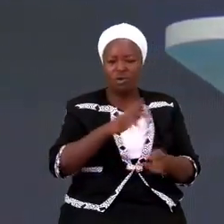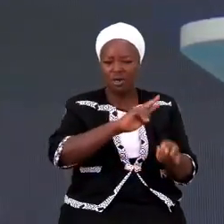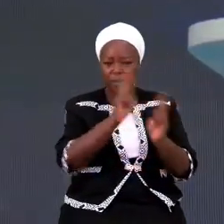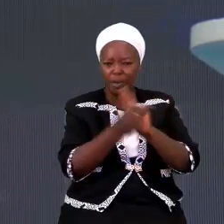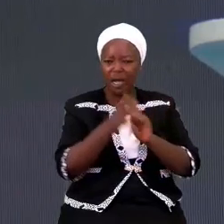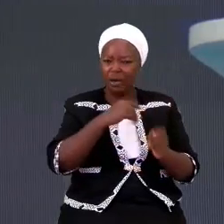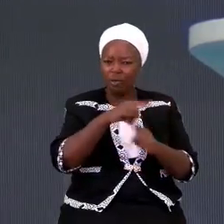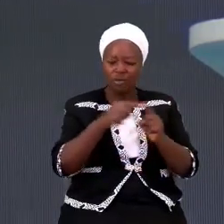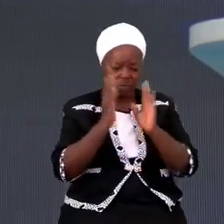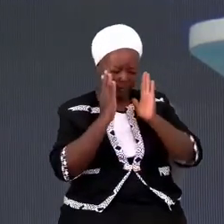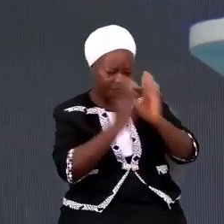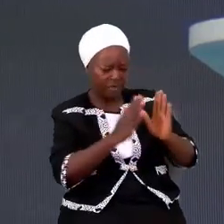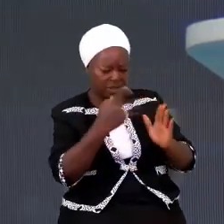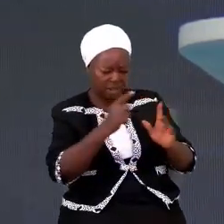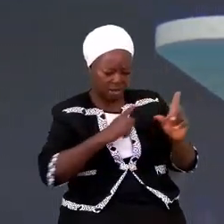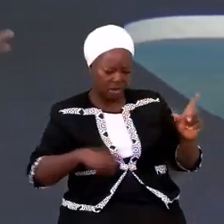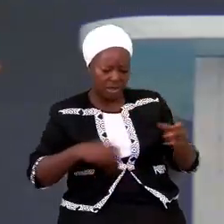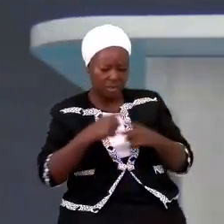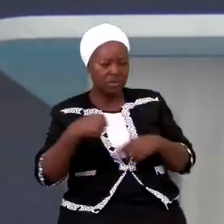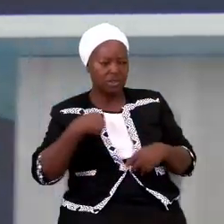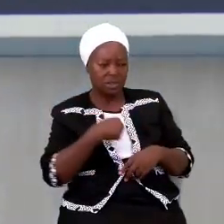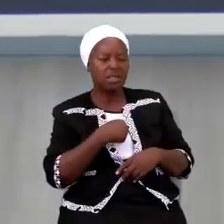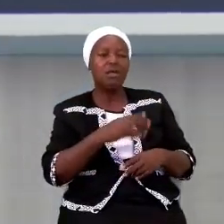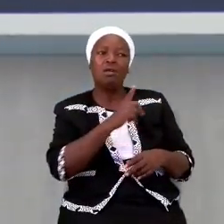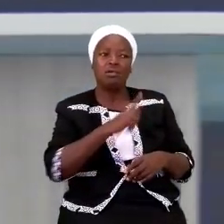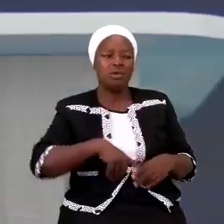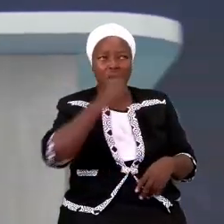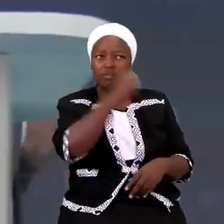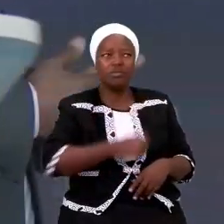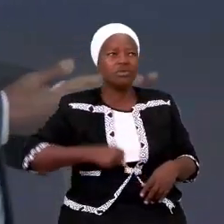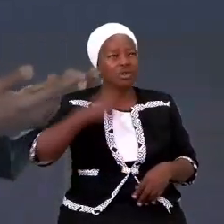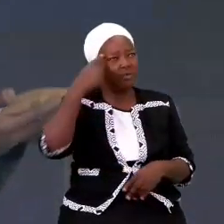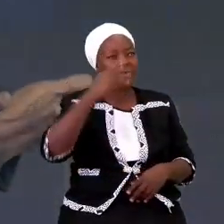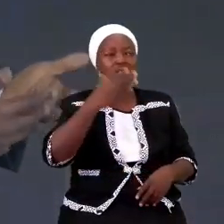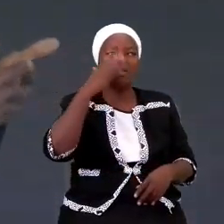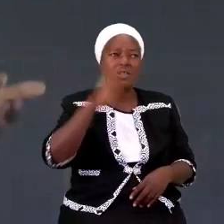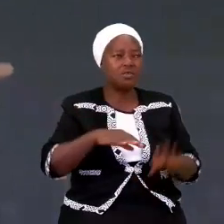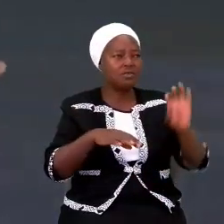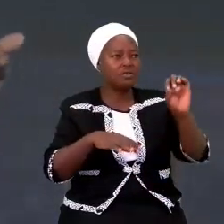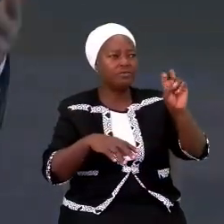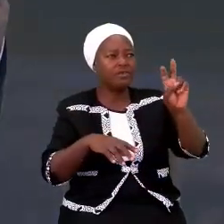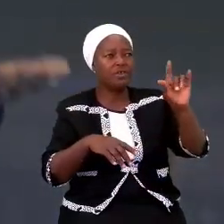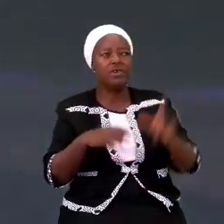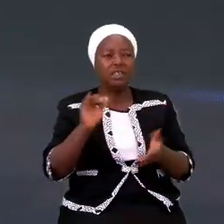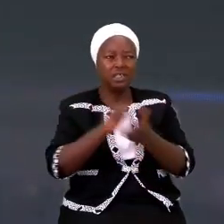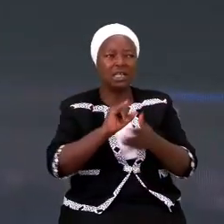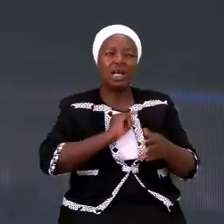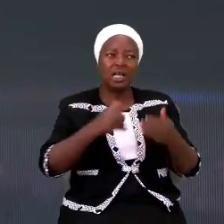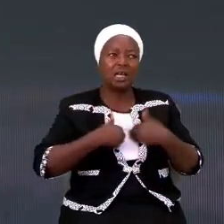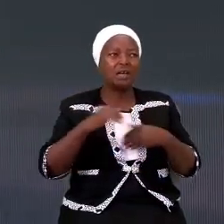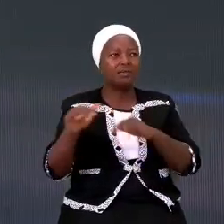that I have done. I know you don't want me to perish, but if I continue in my